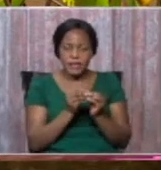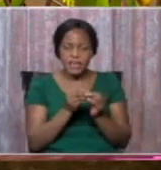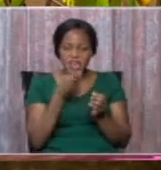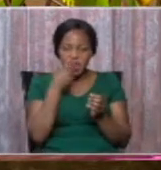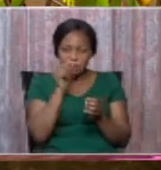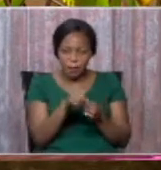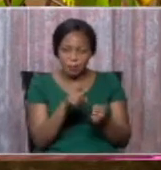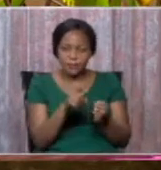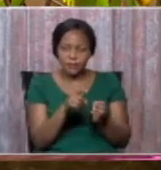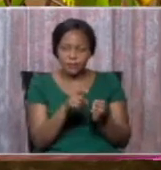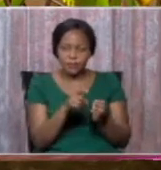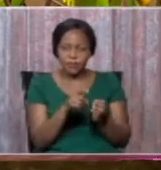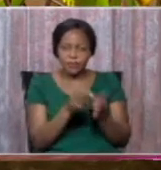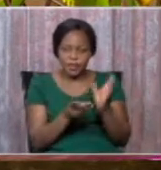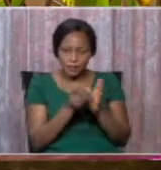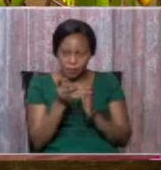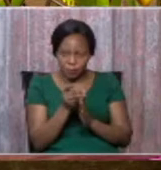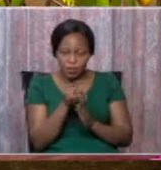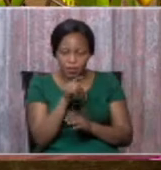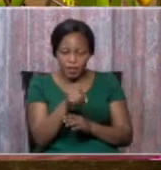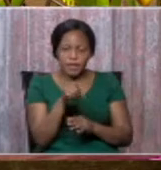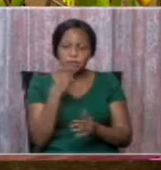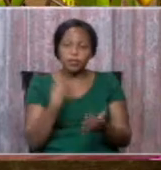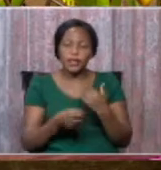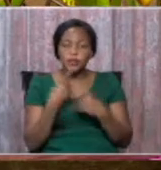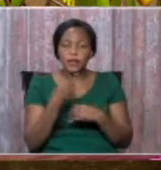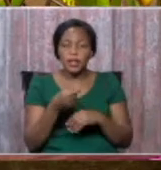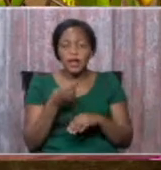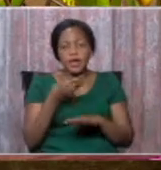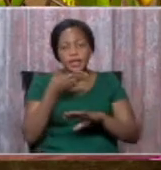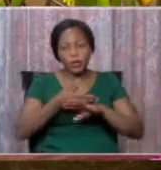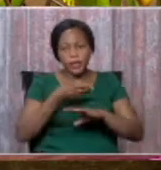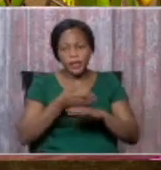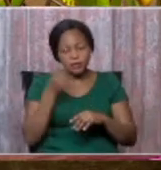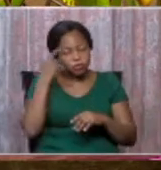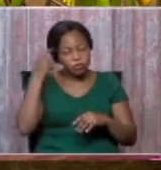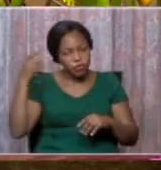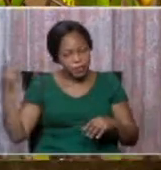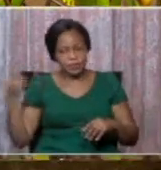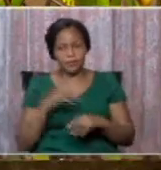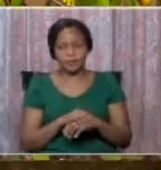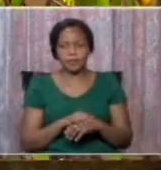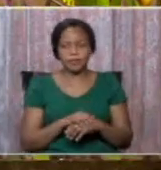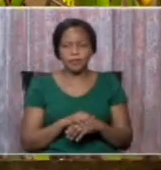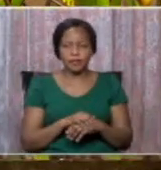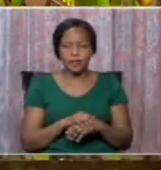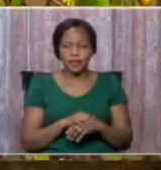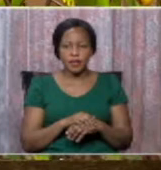So just remember, it starts off with the brain growing, and then